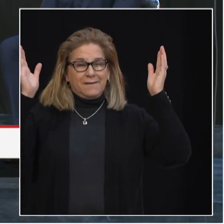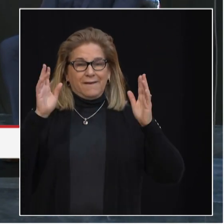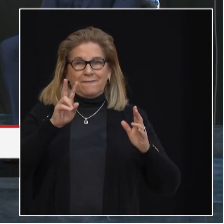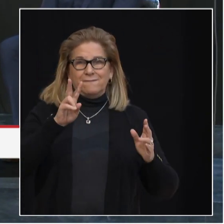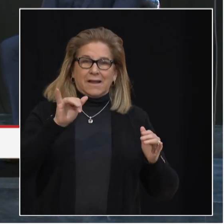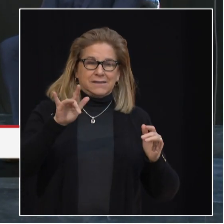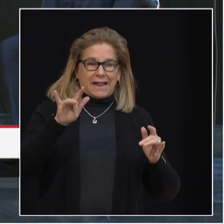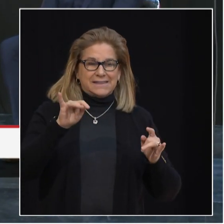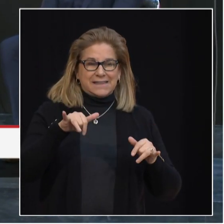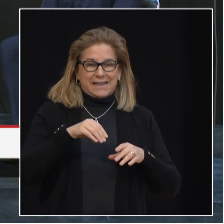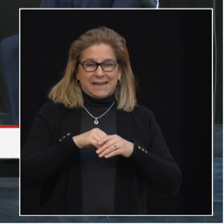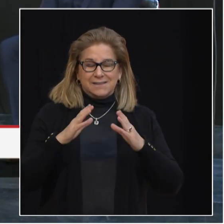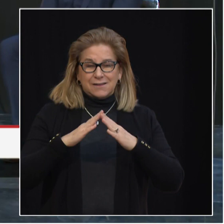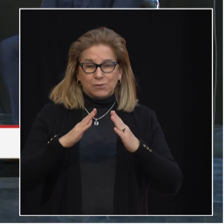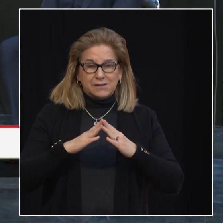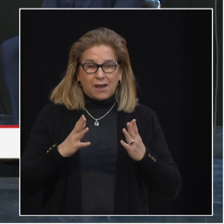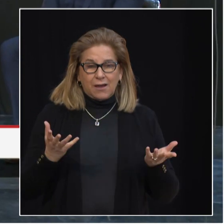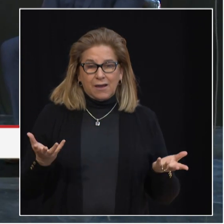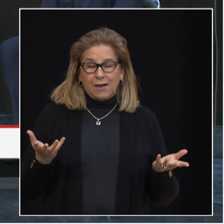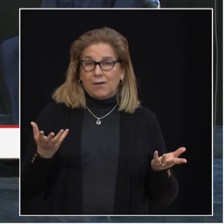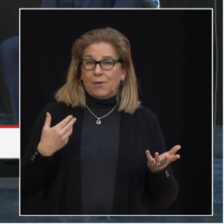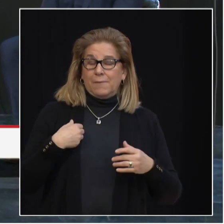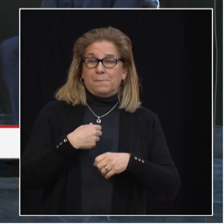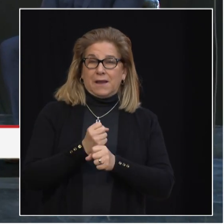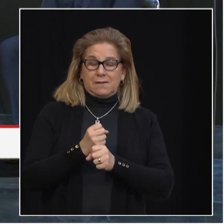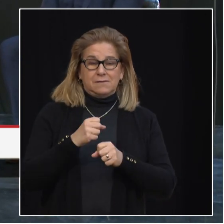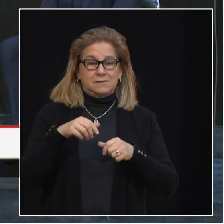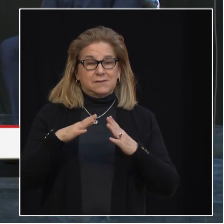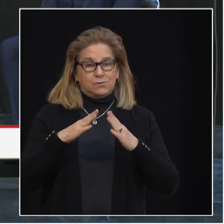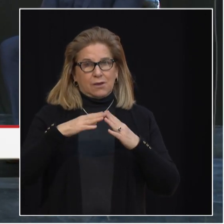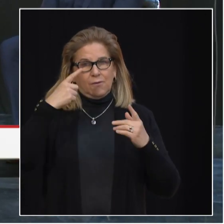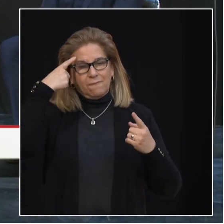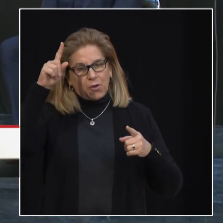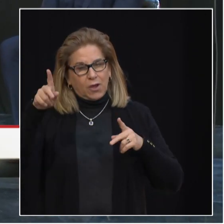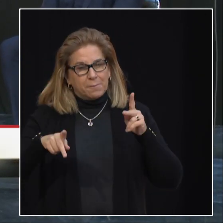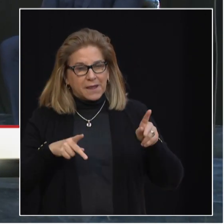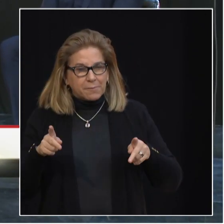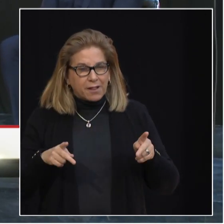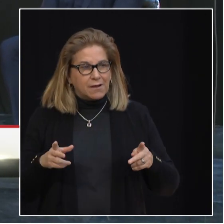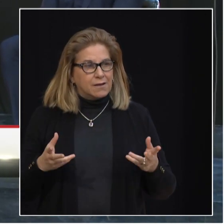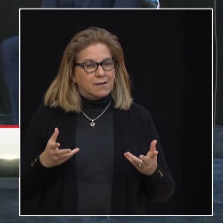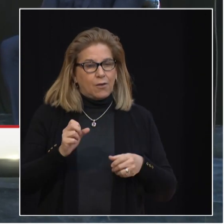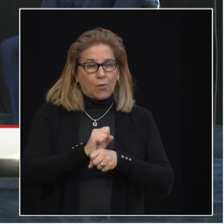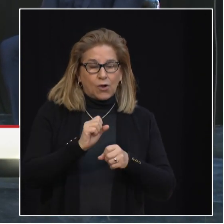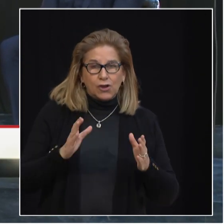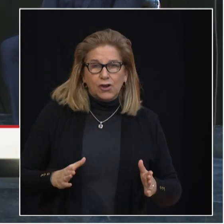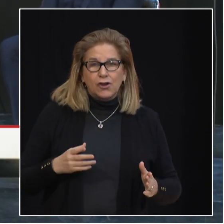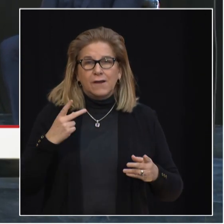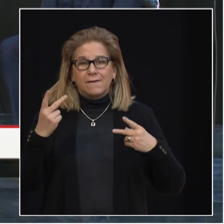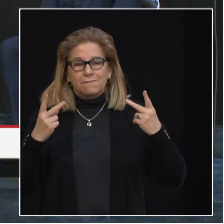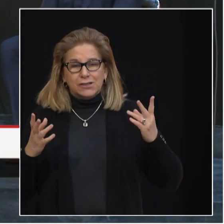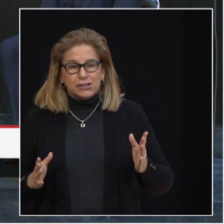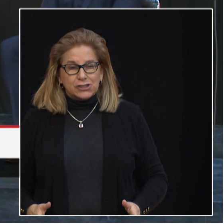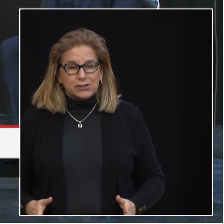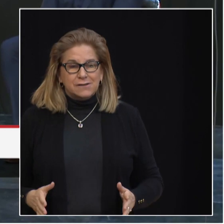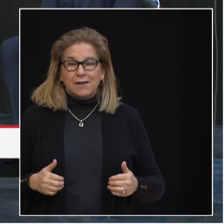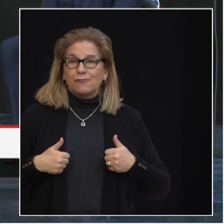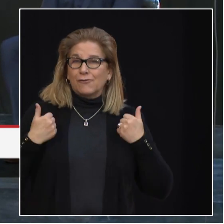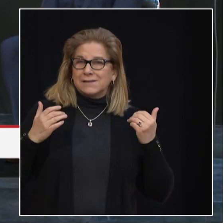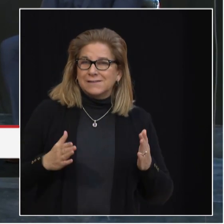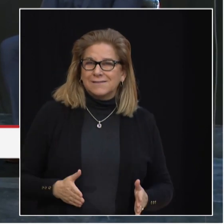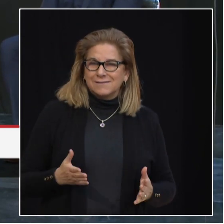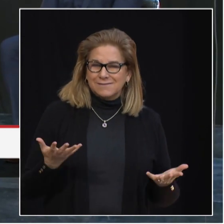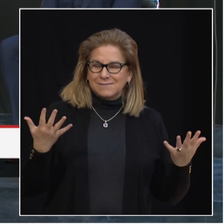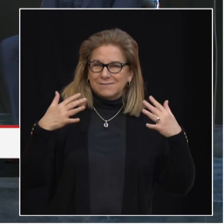Right now, I think it's associated with our workers and our visitors, but this is a place for workers and visitors and residents, and creating a